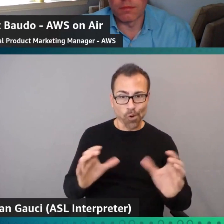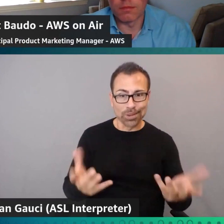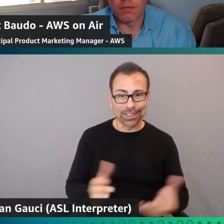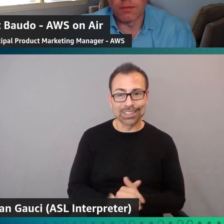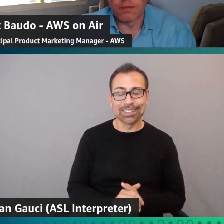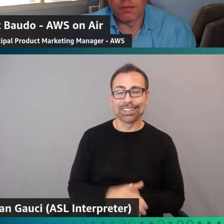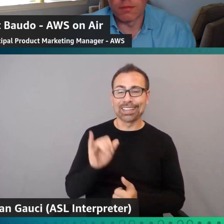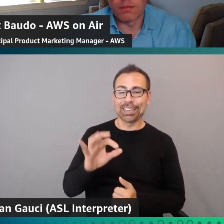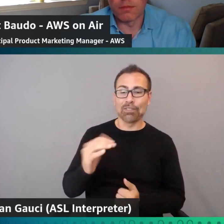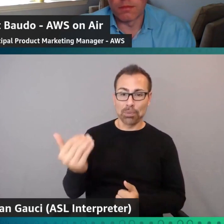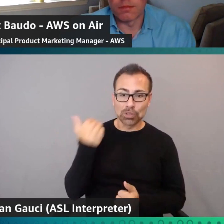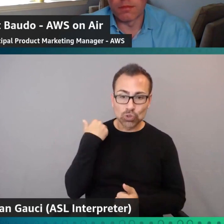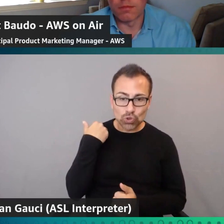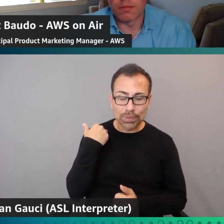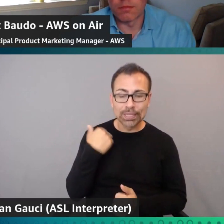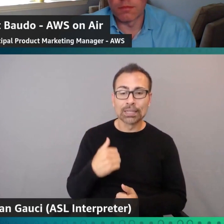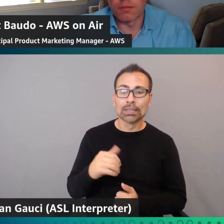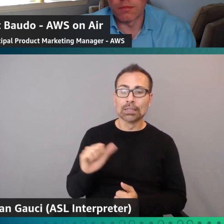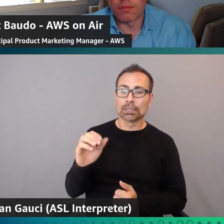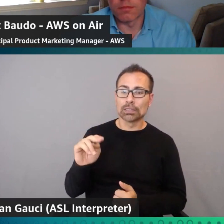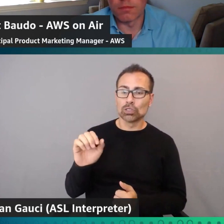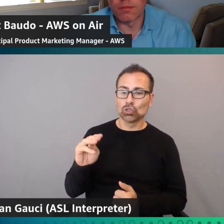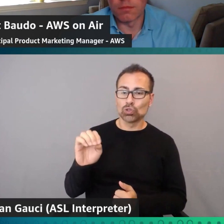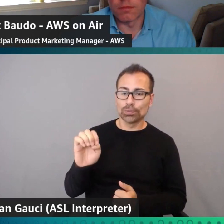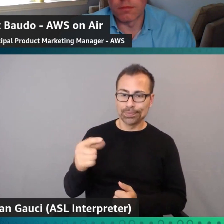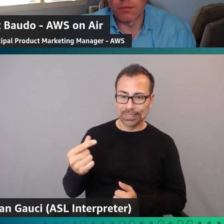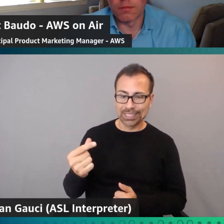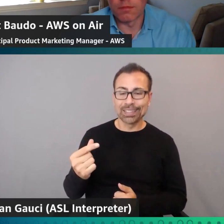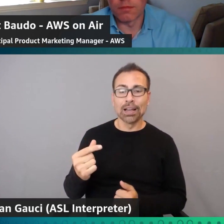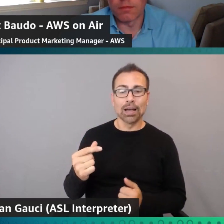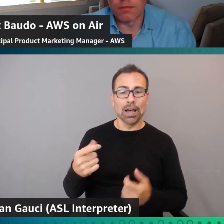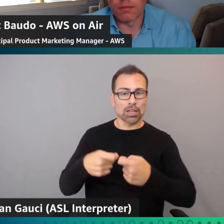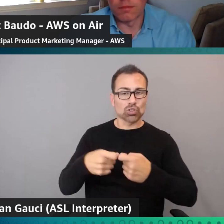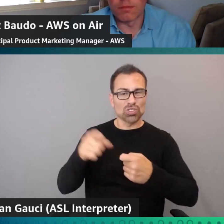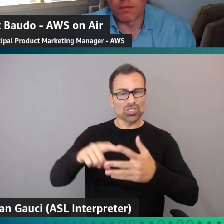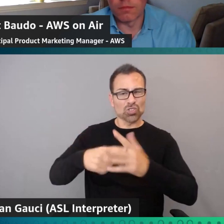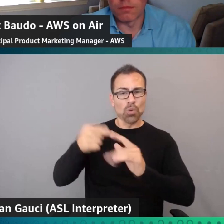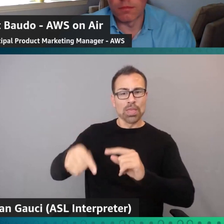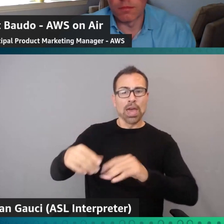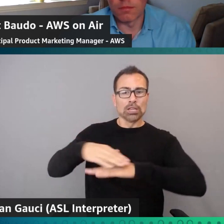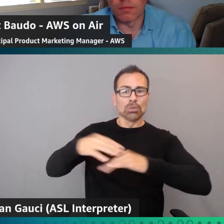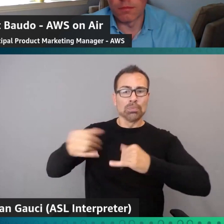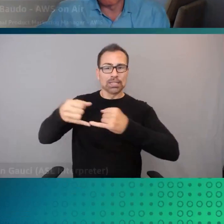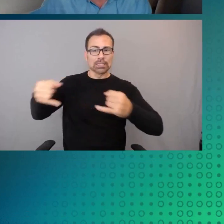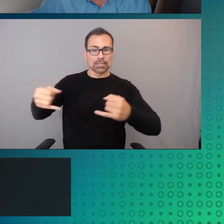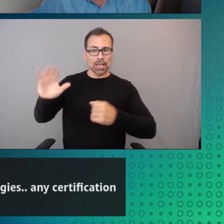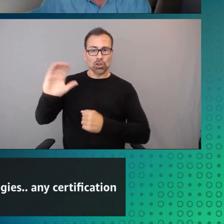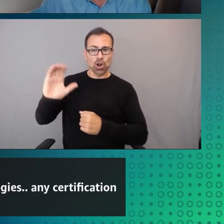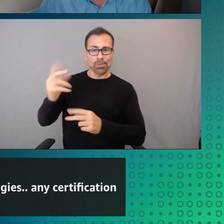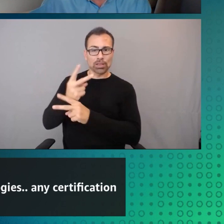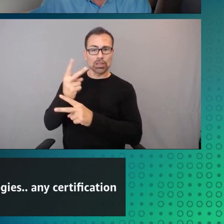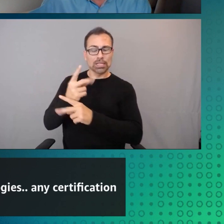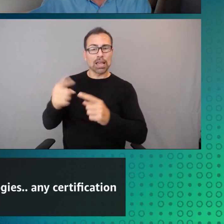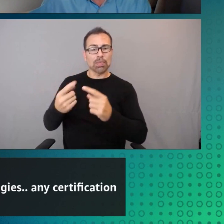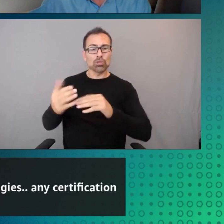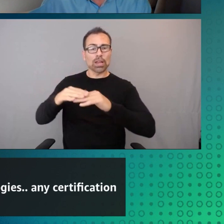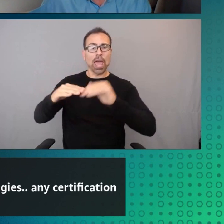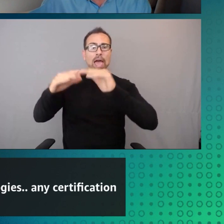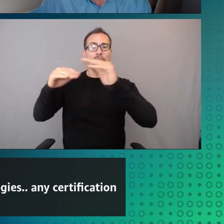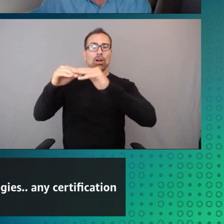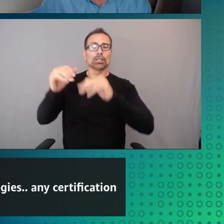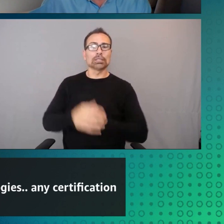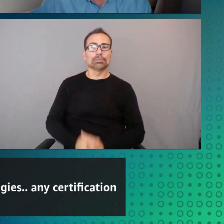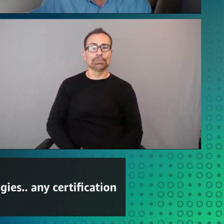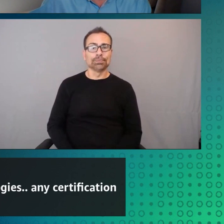consuming electricity, then you could start with that as like your baseline carbon calculation, but then you could sort of build on top of that. And is